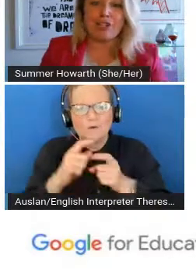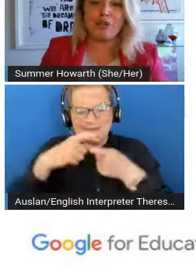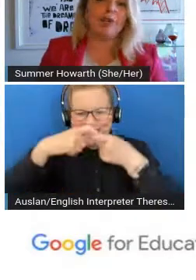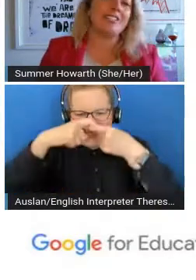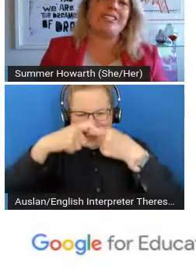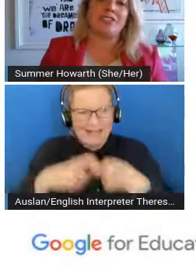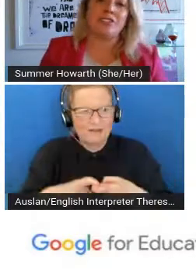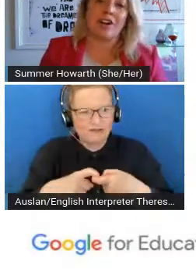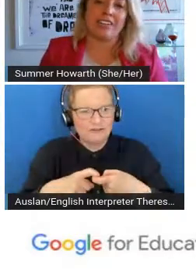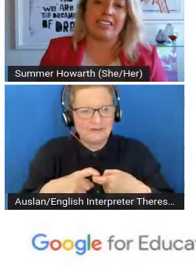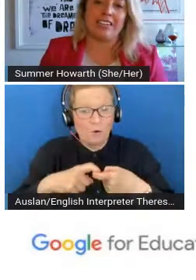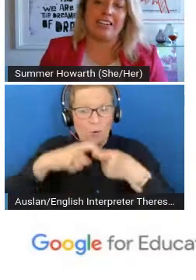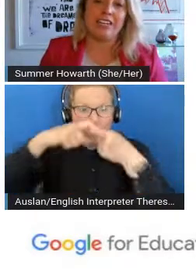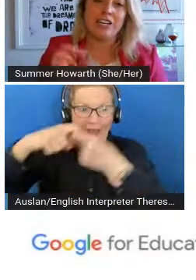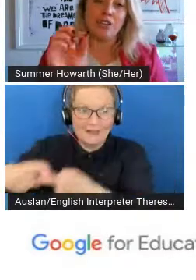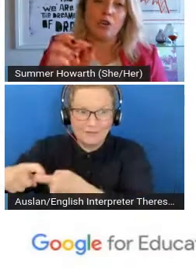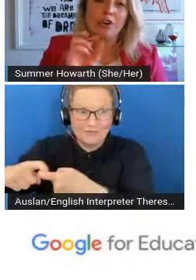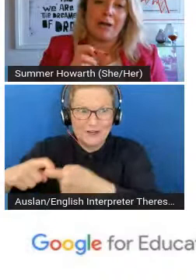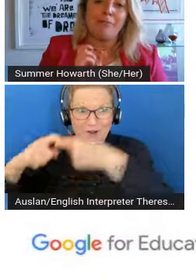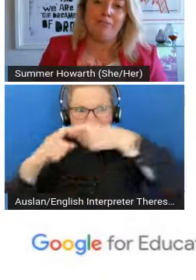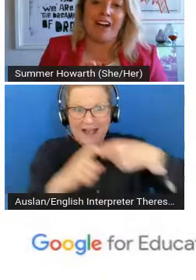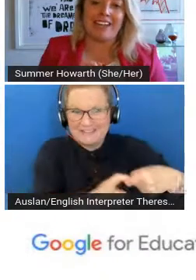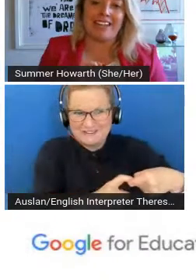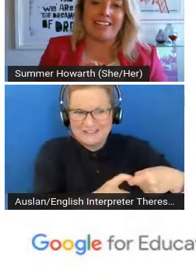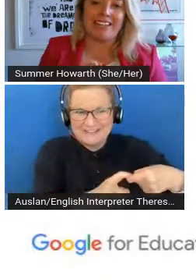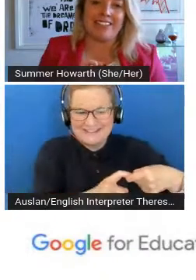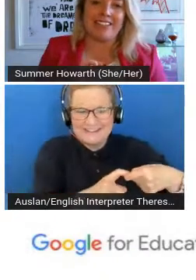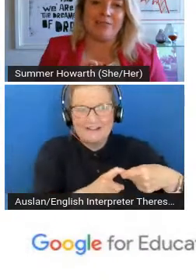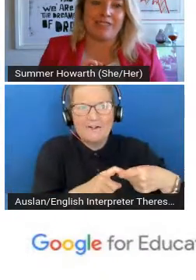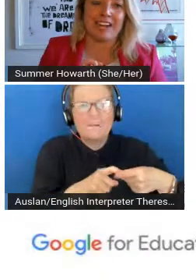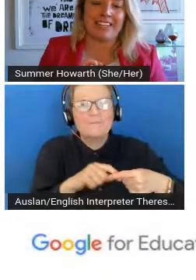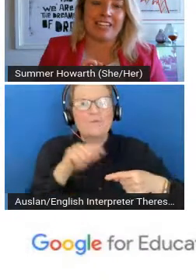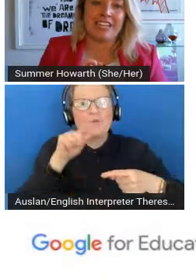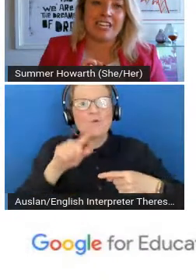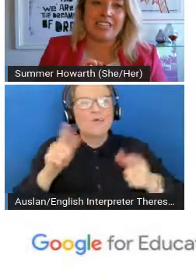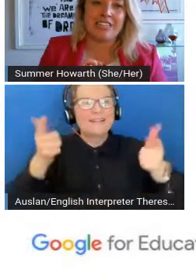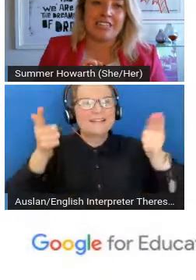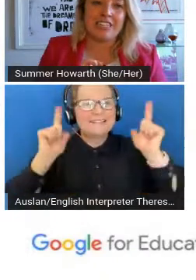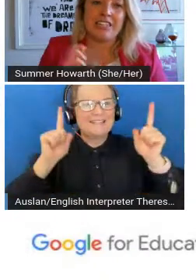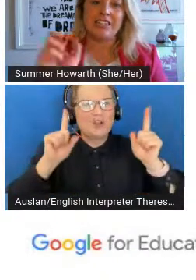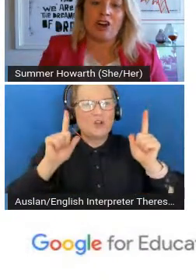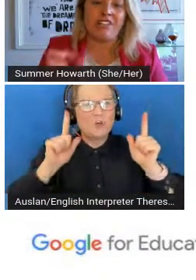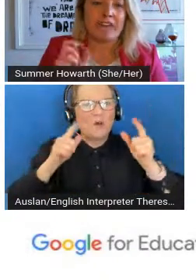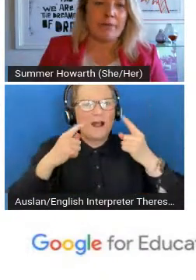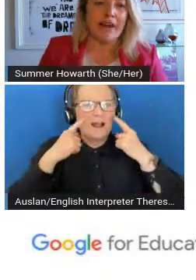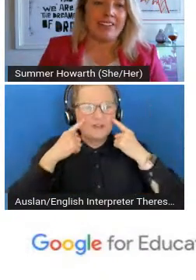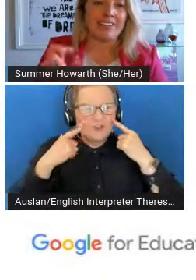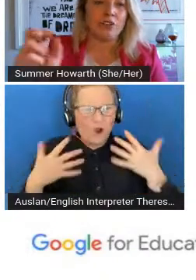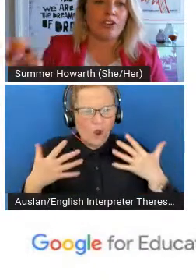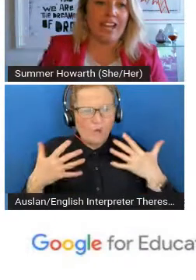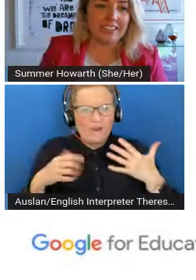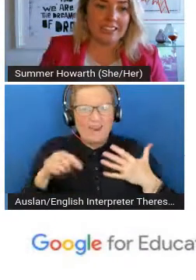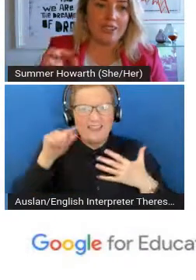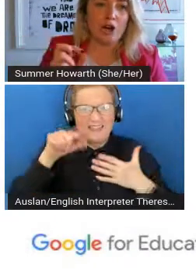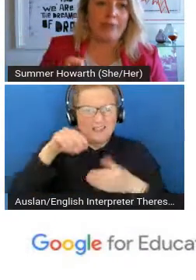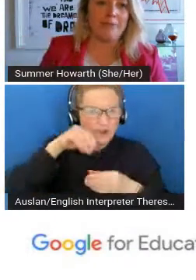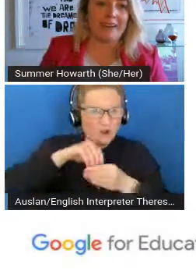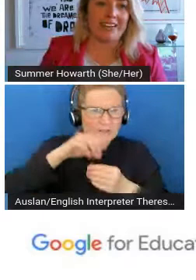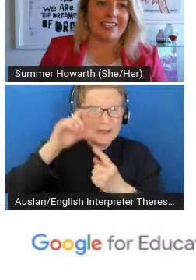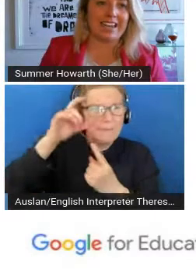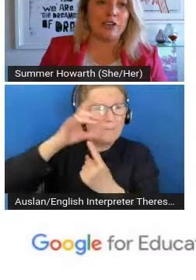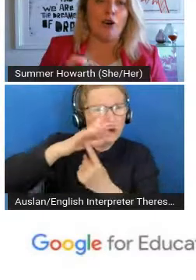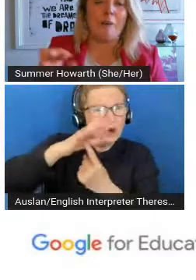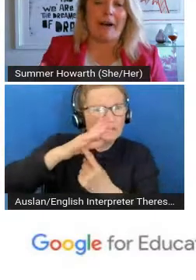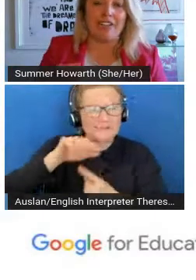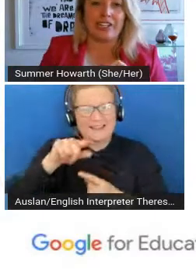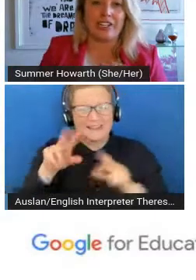And for you as the instructor here, you're amplifying that sense of like, this content matters, or like this topic